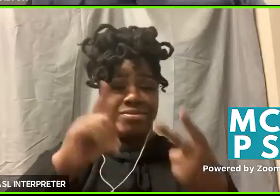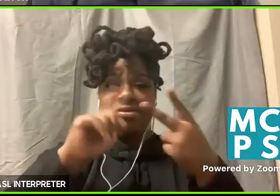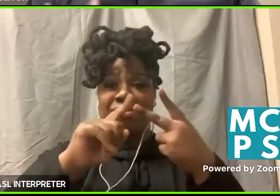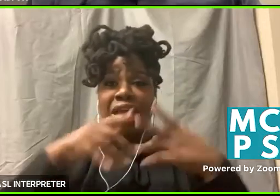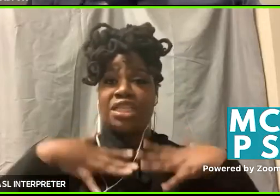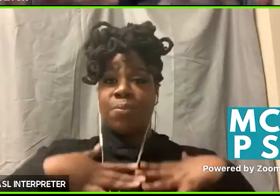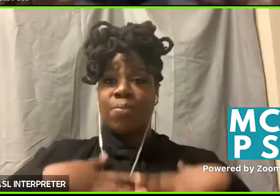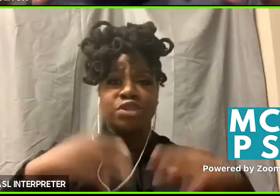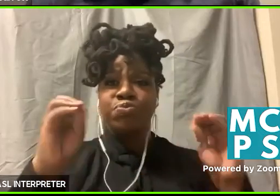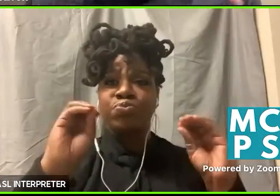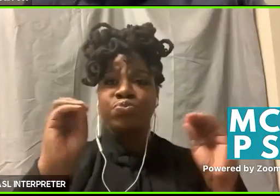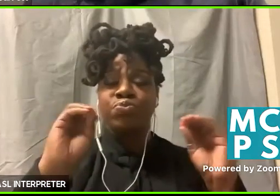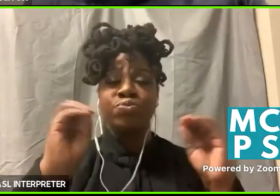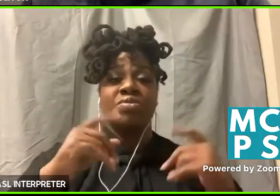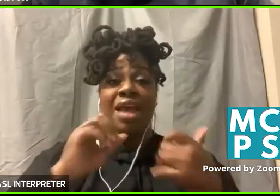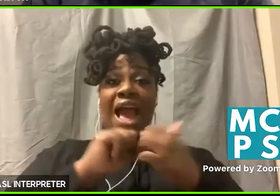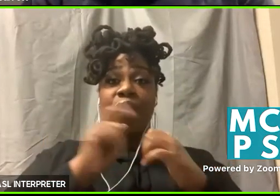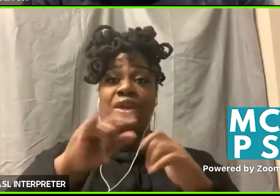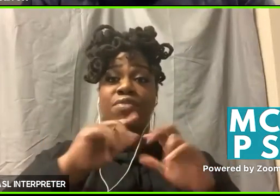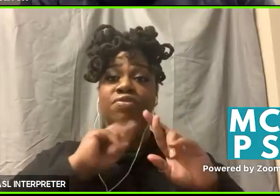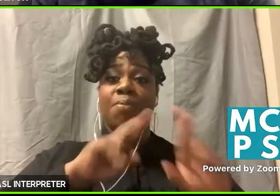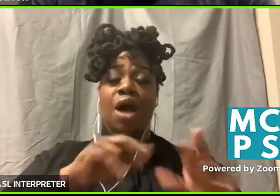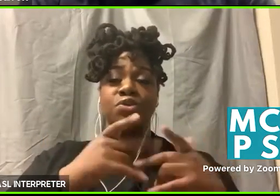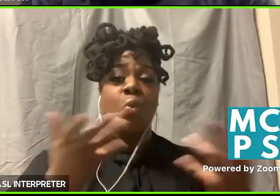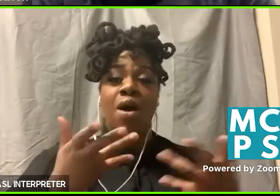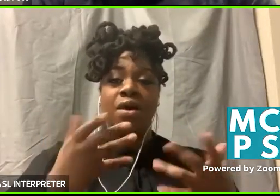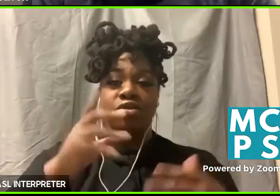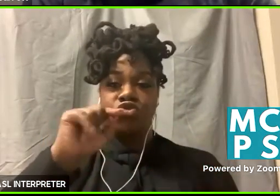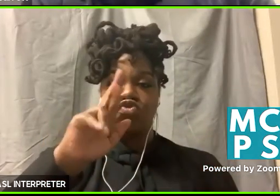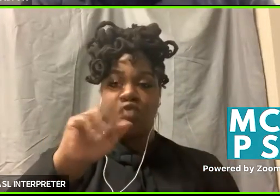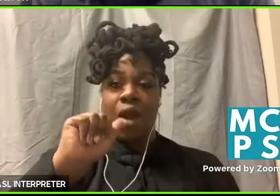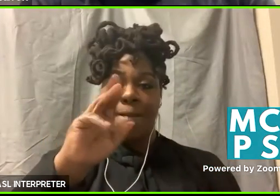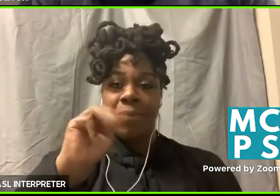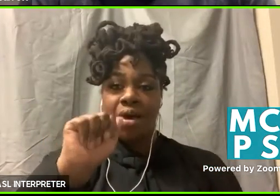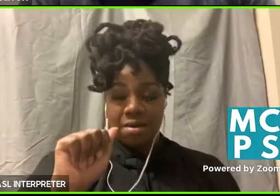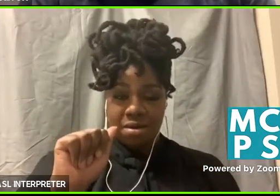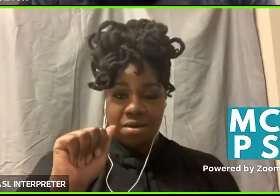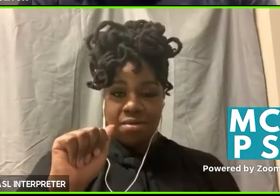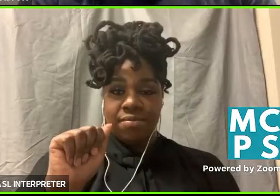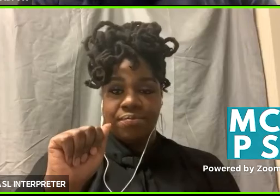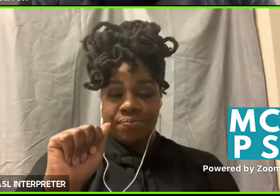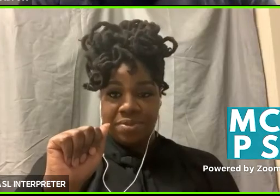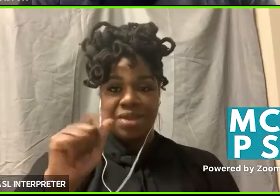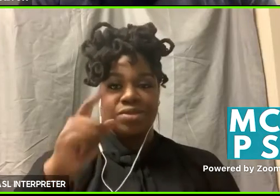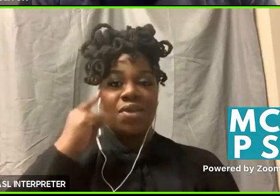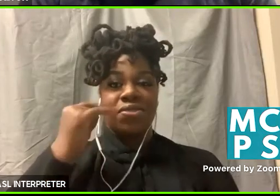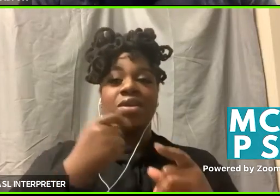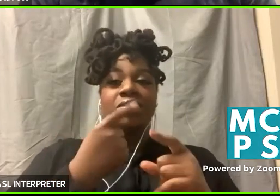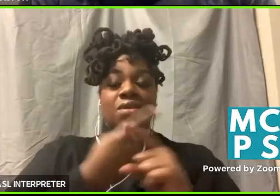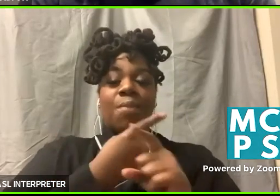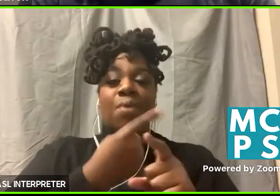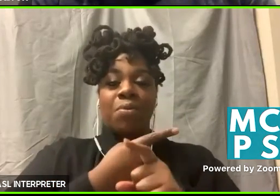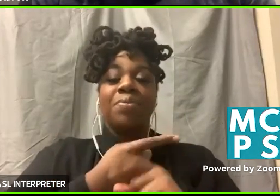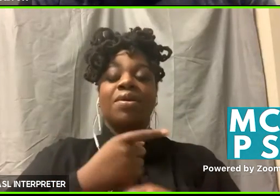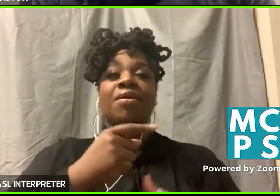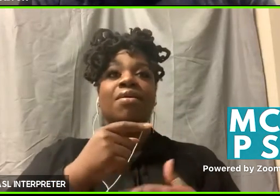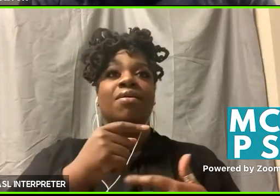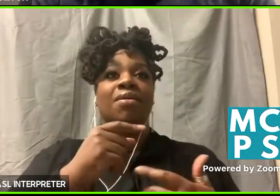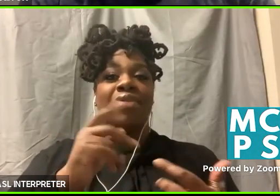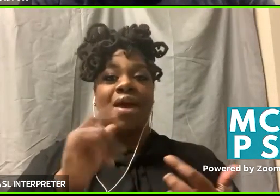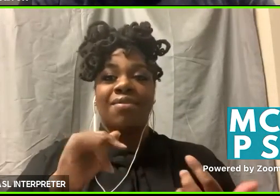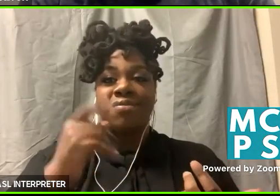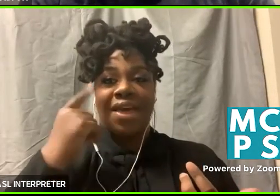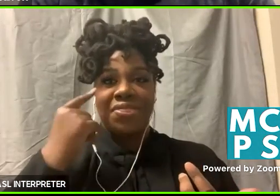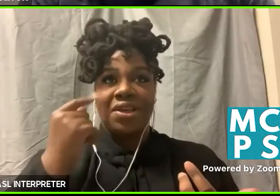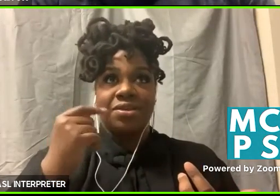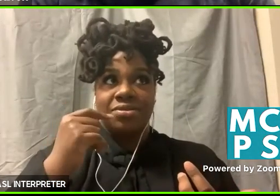trauma response to what's going on around them. So I think it's certainly appropriate. It's more than kind of high